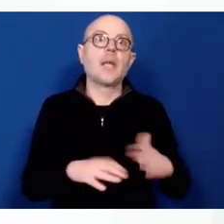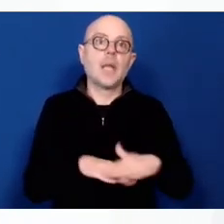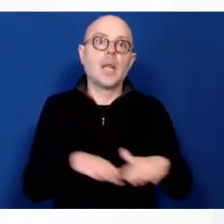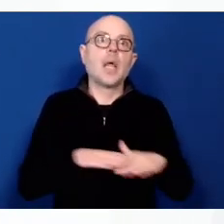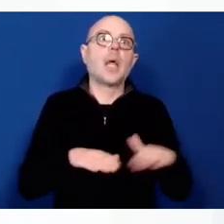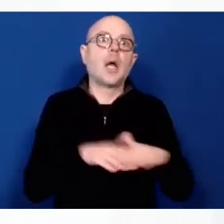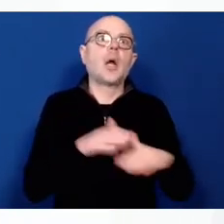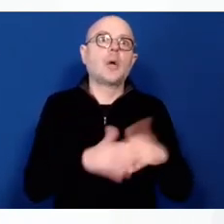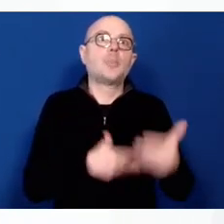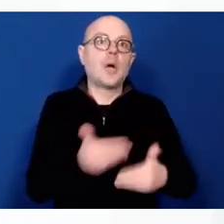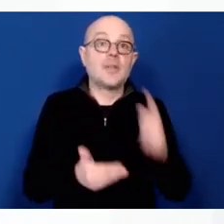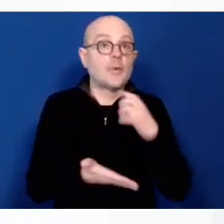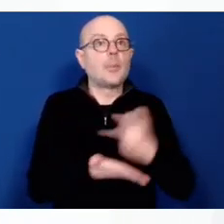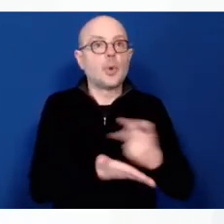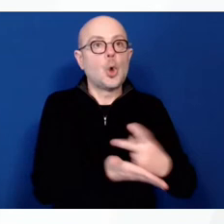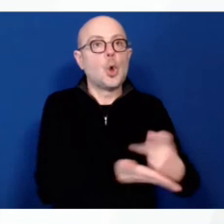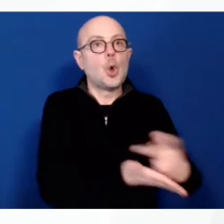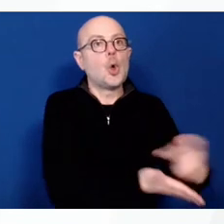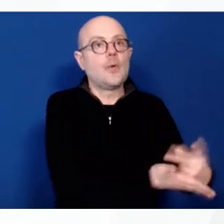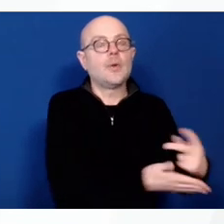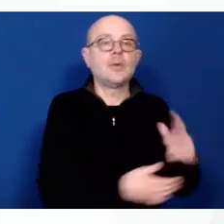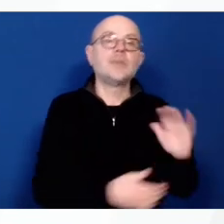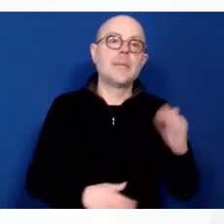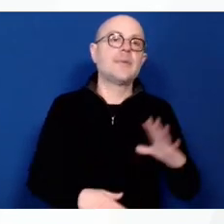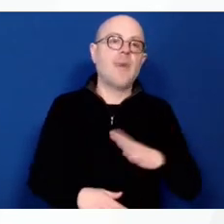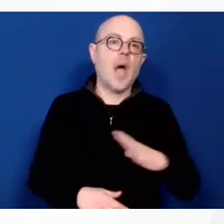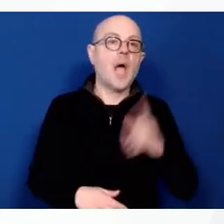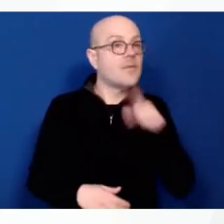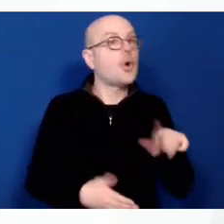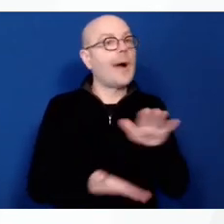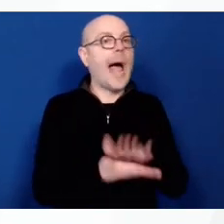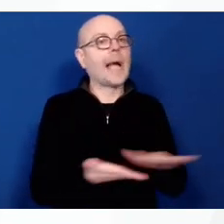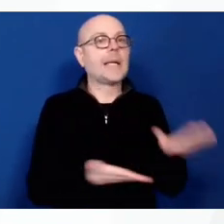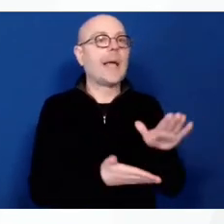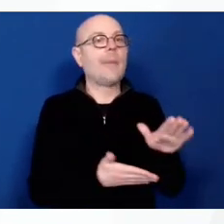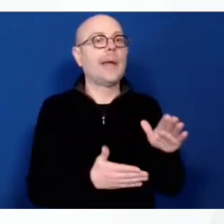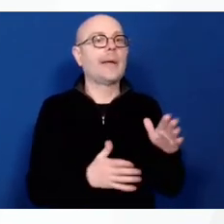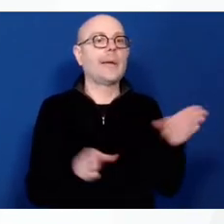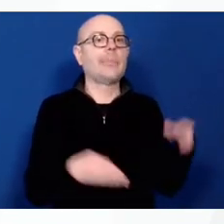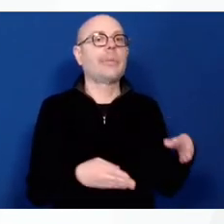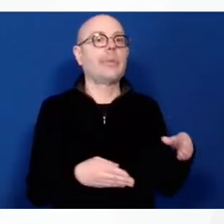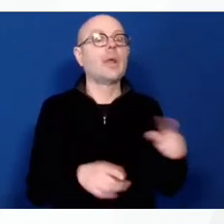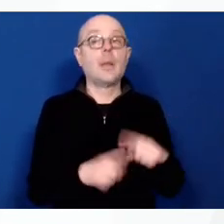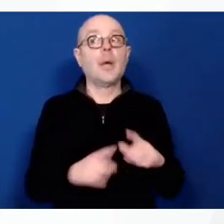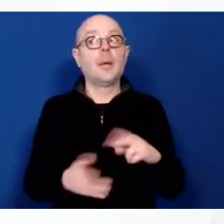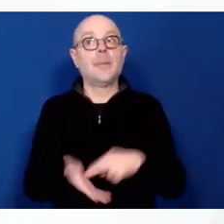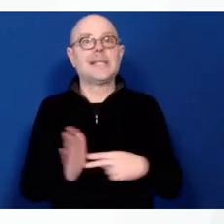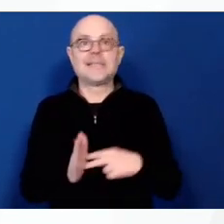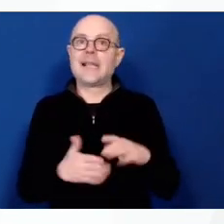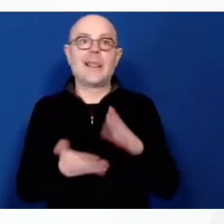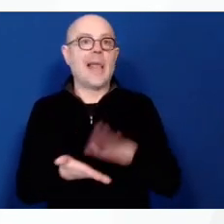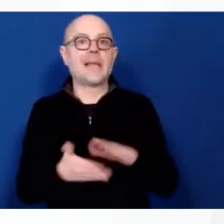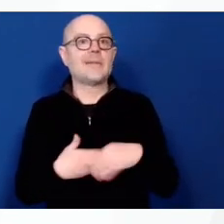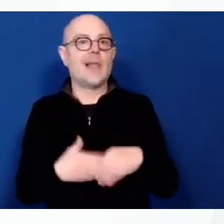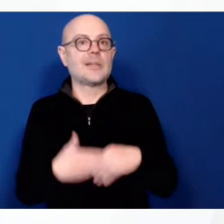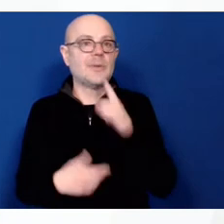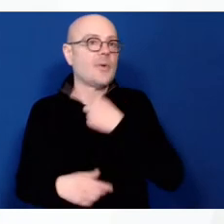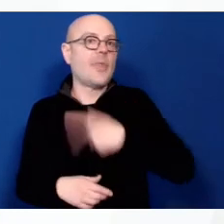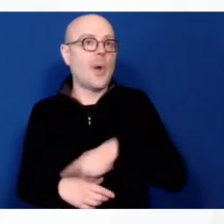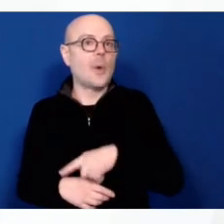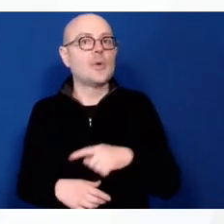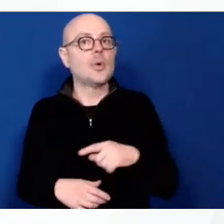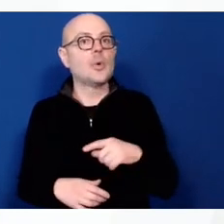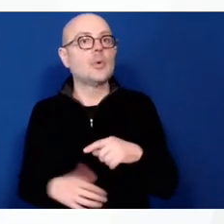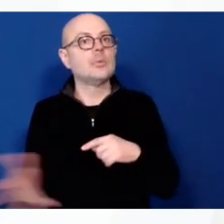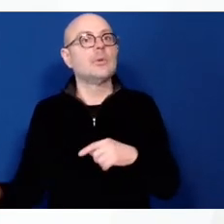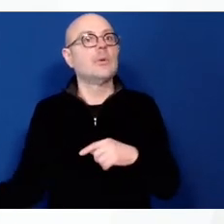positions seems well-designed for academic scholars, but makes the clinical enterprise considerably less nimble than local health system competitors for